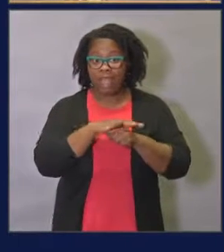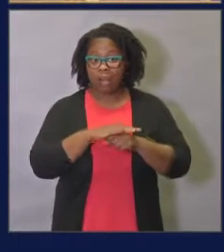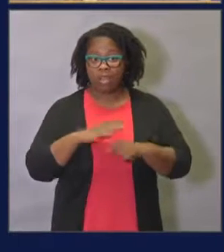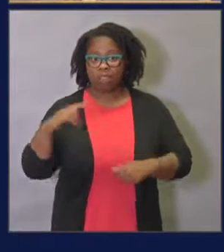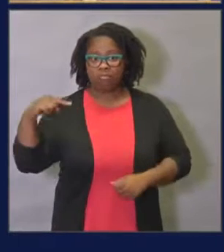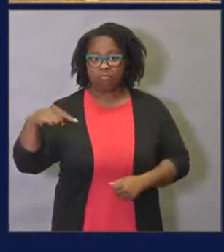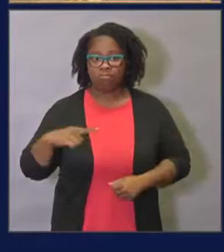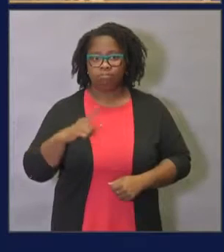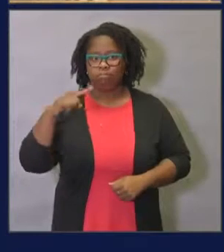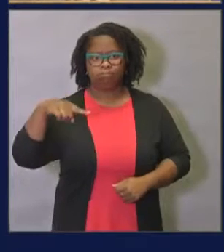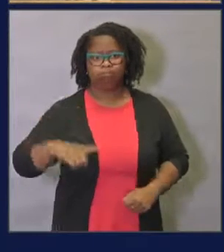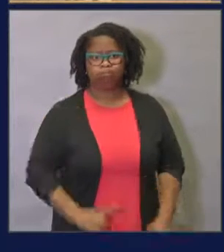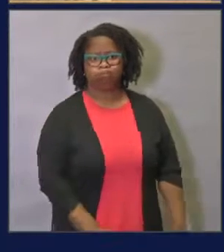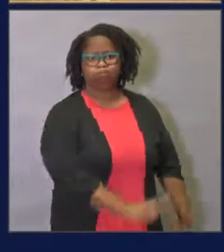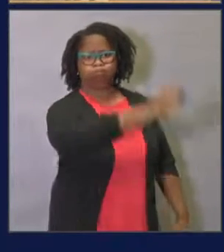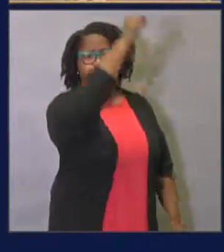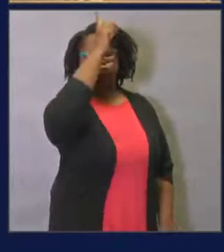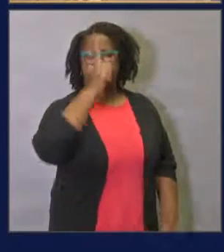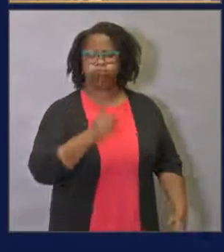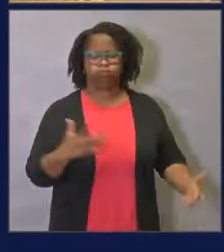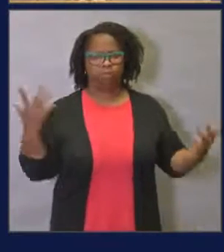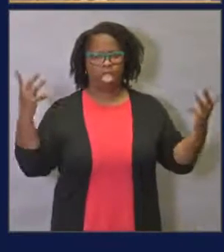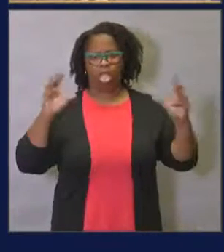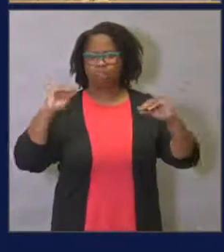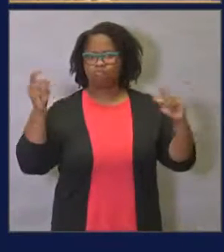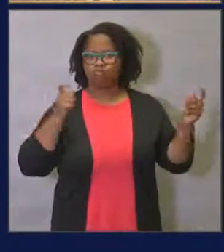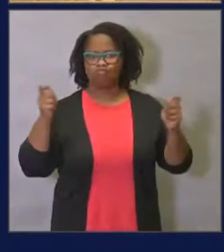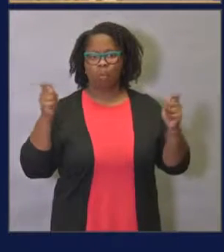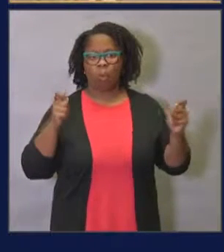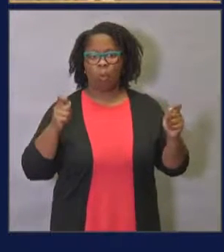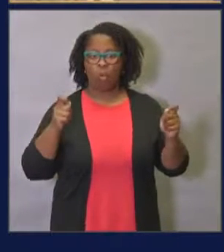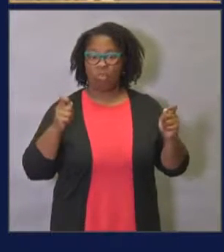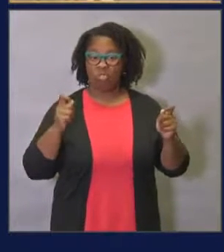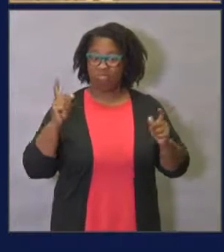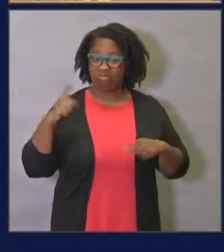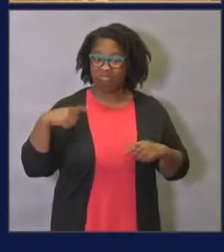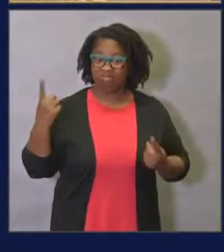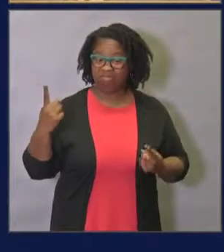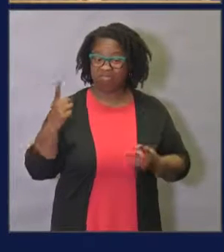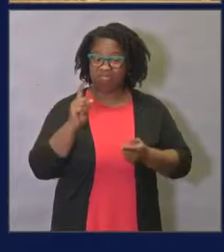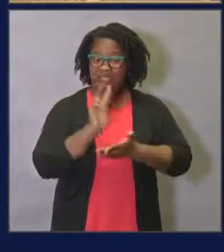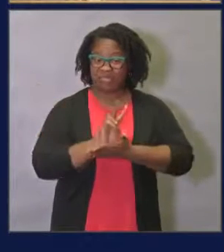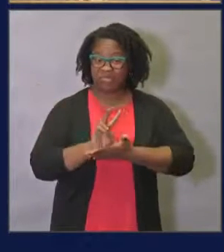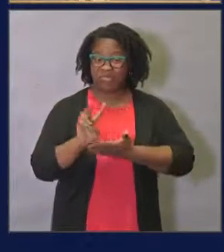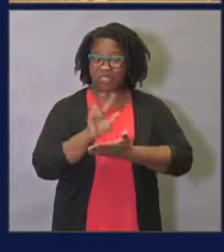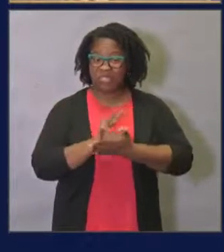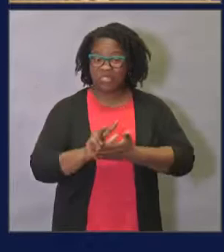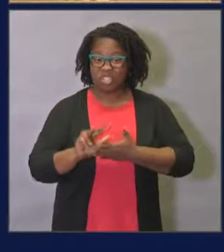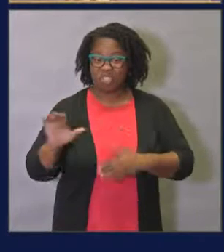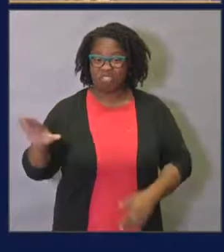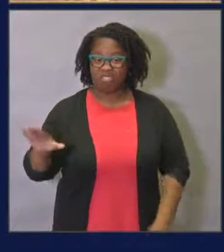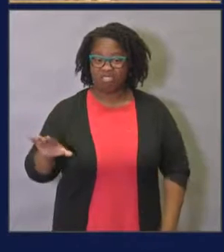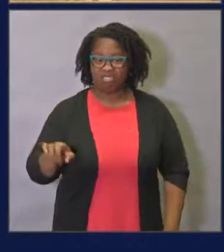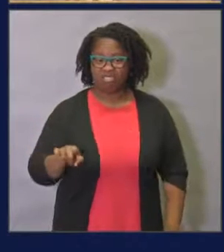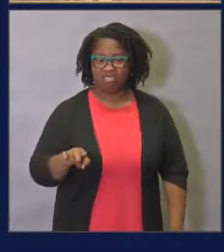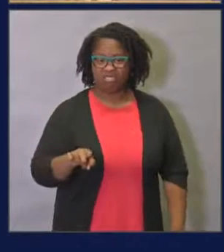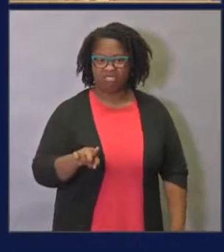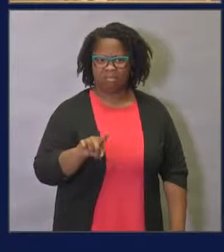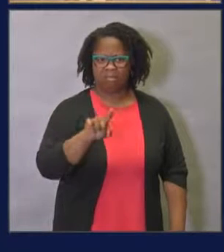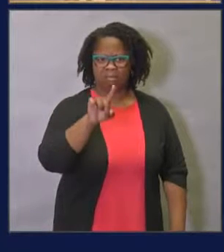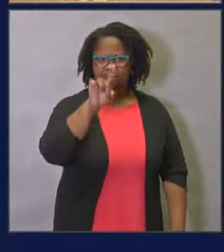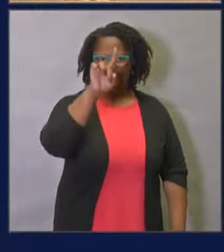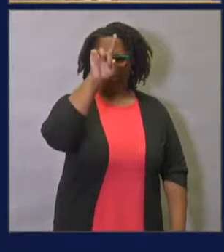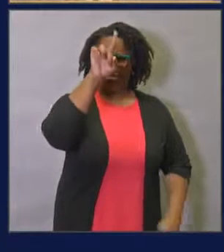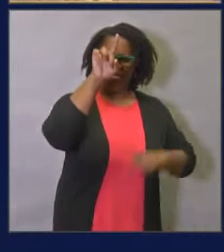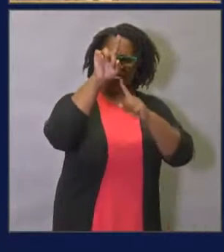continues, unabated, and it's a near vertical line over the last several weeks. From November 1st through December